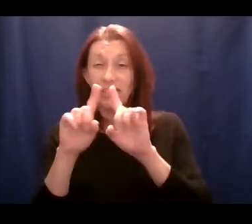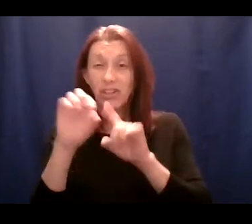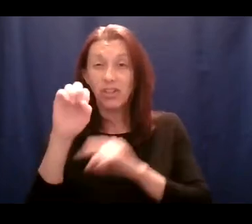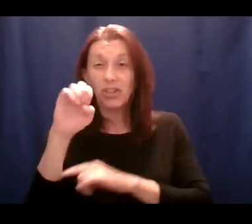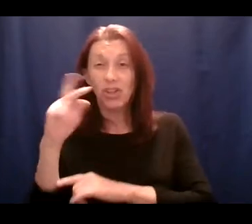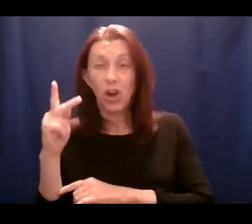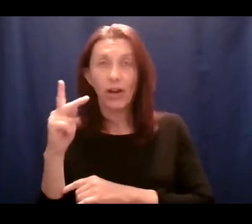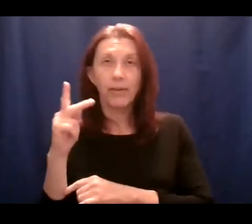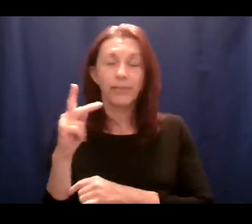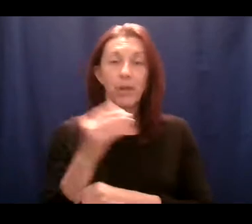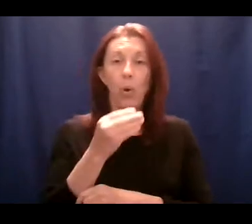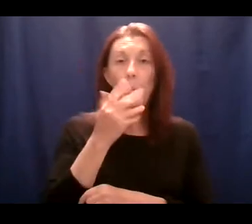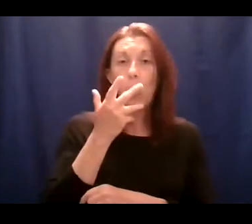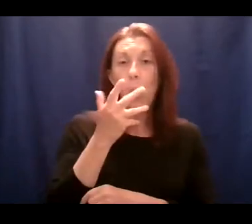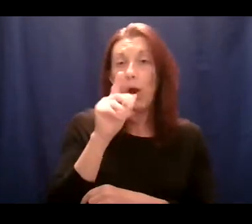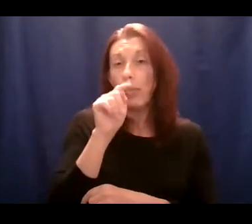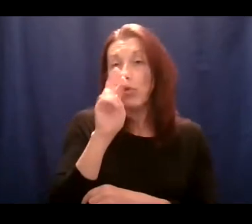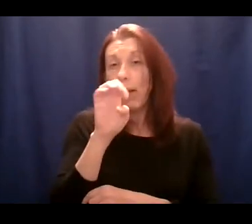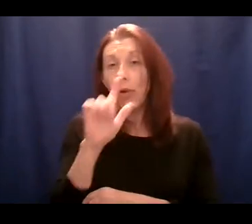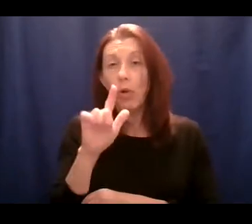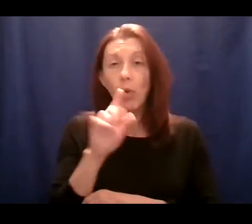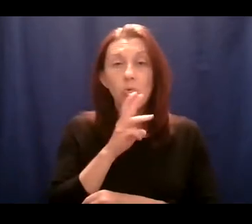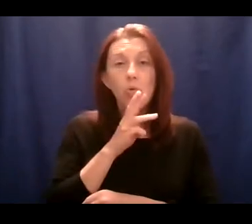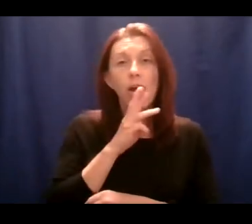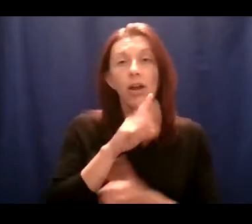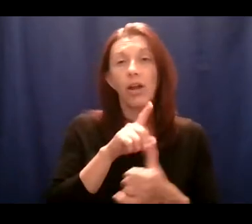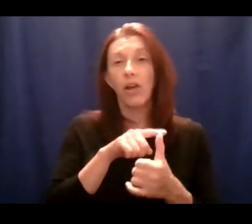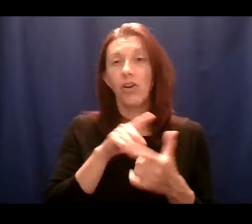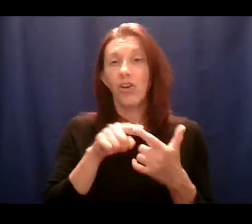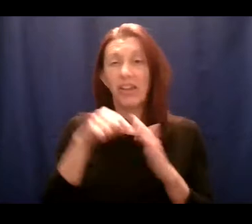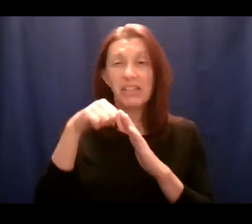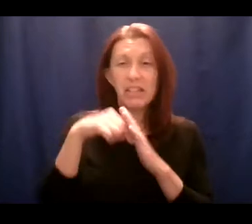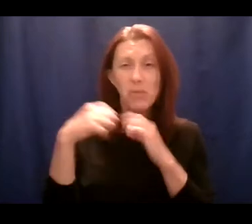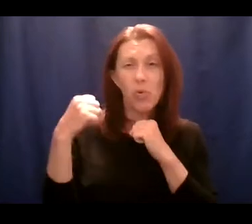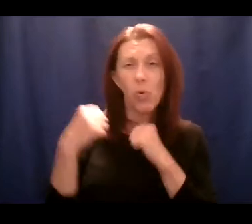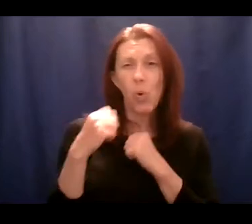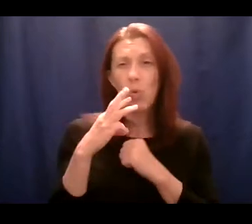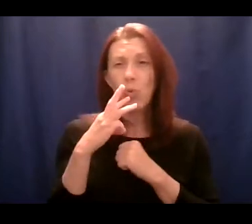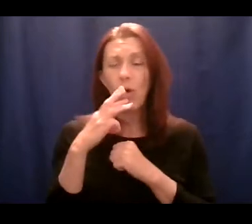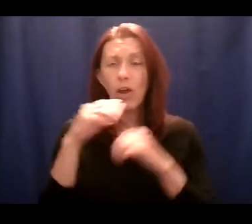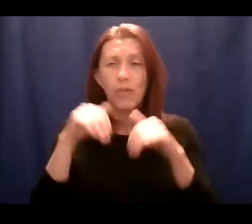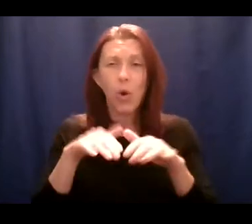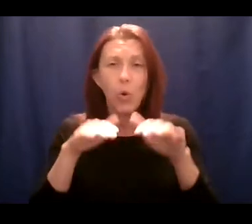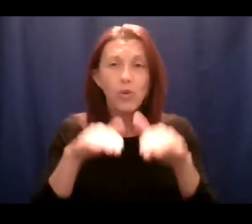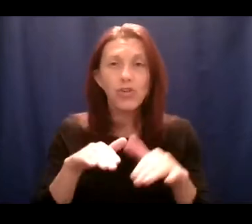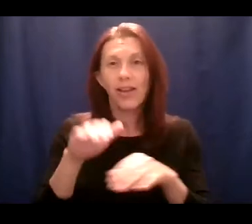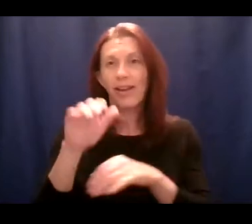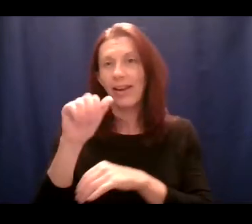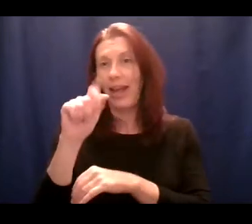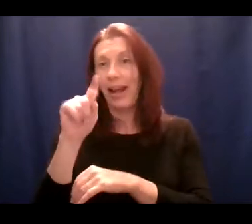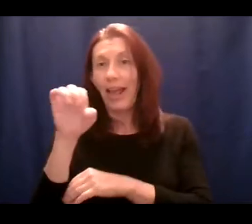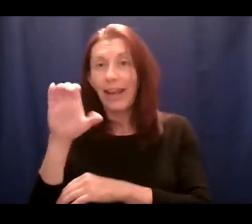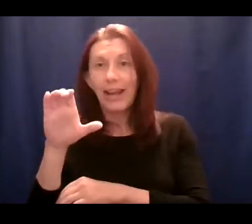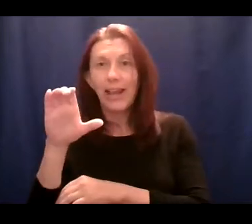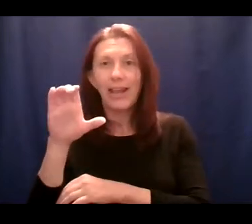exploring. They're found in the deep, cold waters of our ocean. They're found in the Atlantic Ocean, Pacific Ocean, Indian